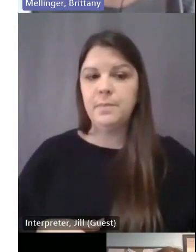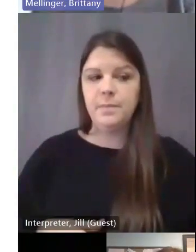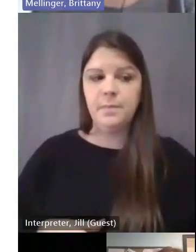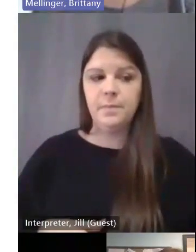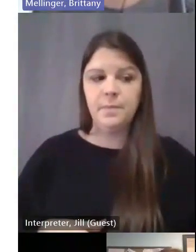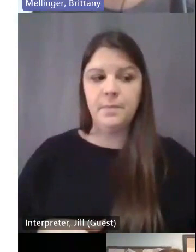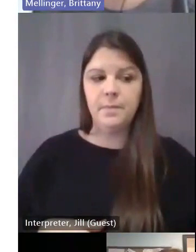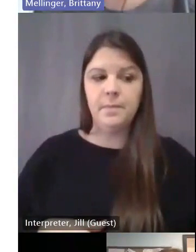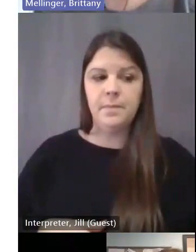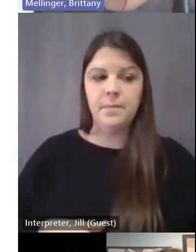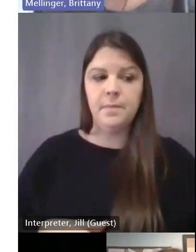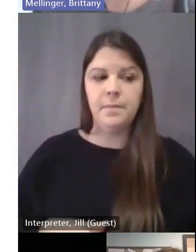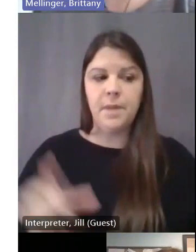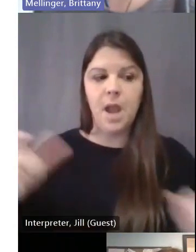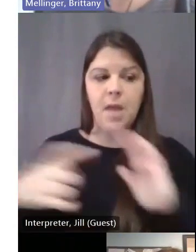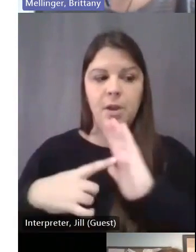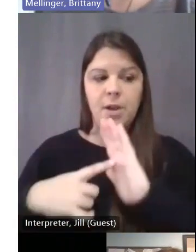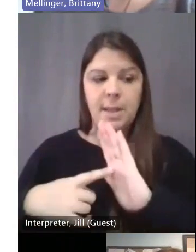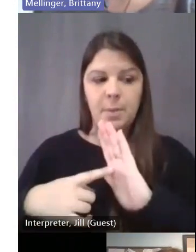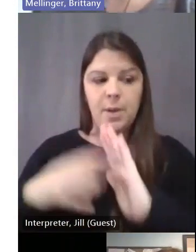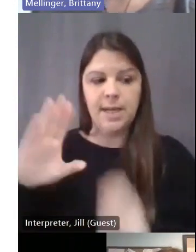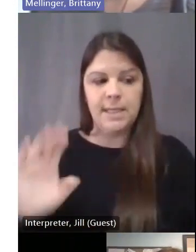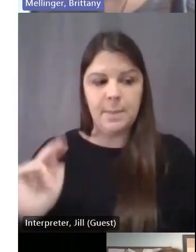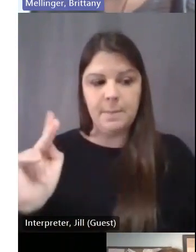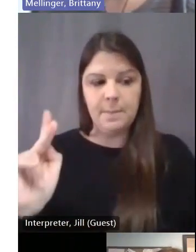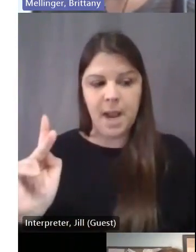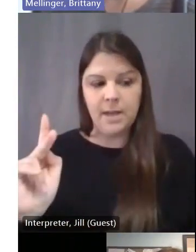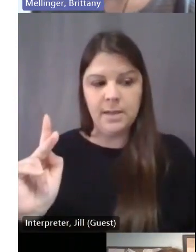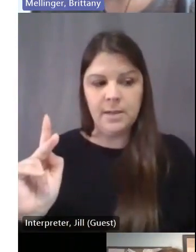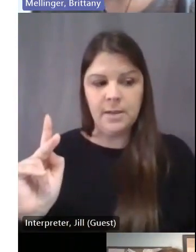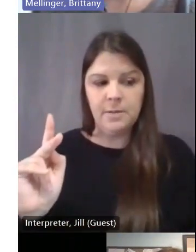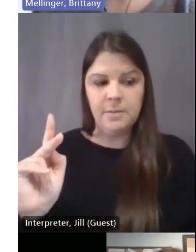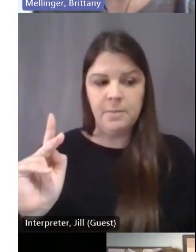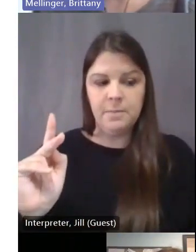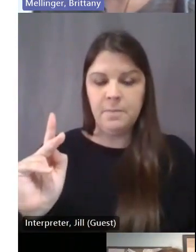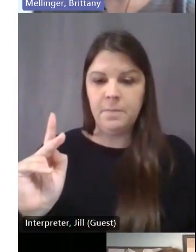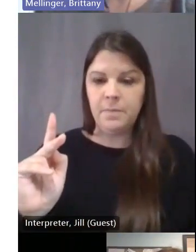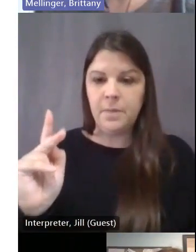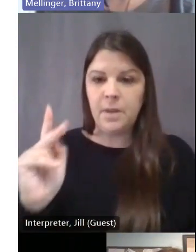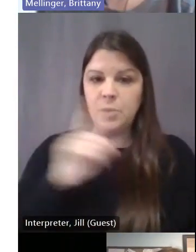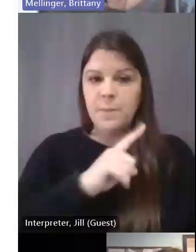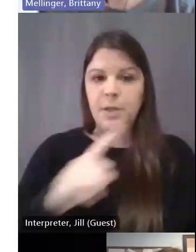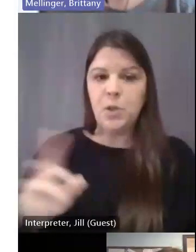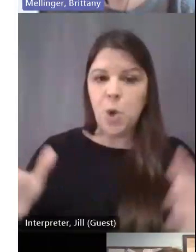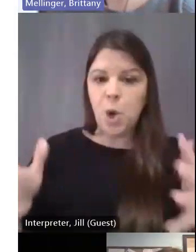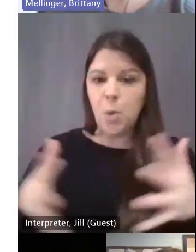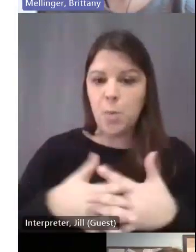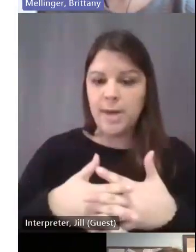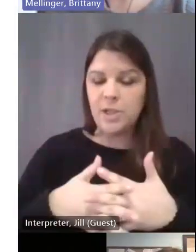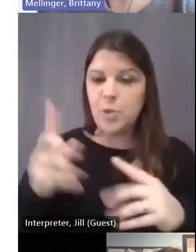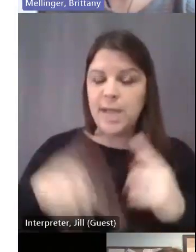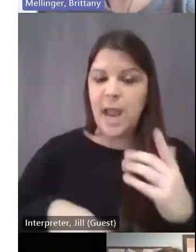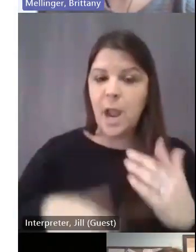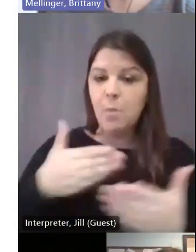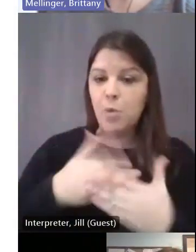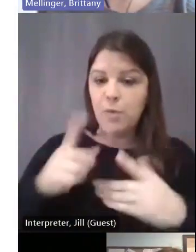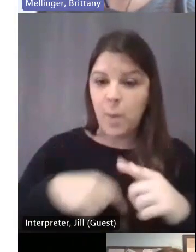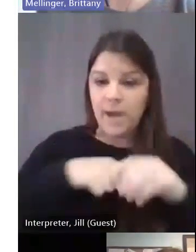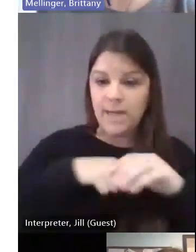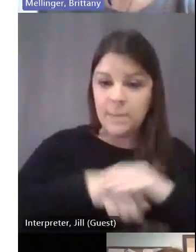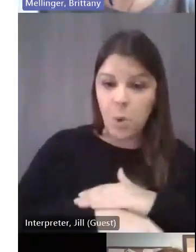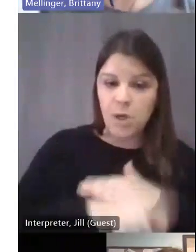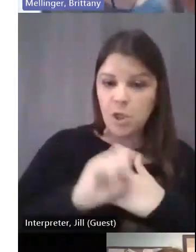Another example is a bank who's refusing to lend money to a pregnant woman who, because she can't prove that she will go back to work once the baby's